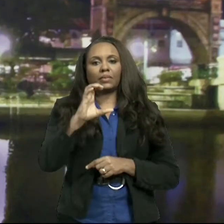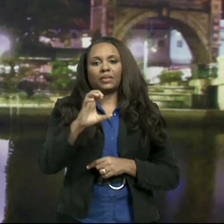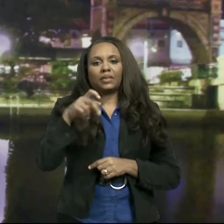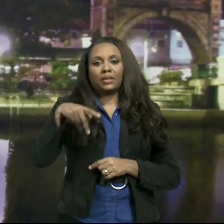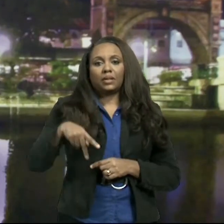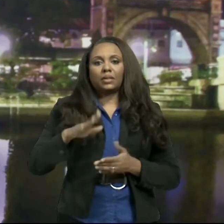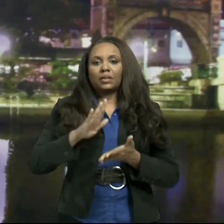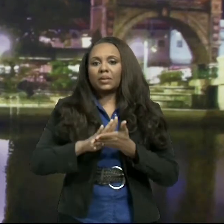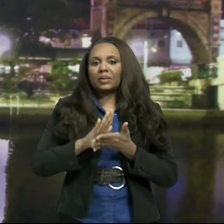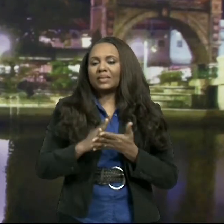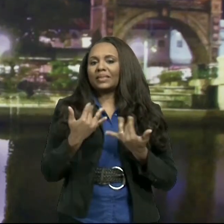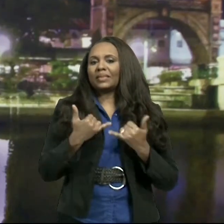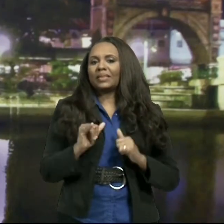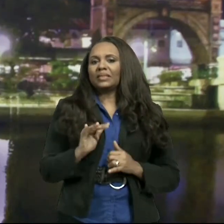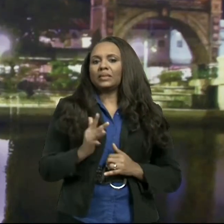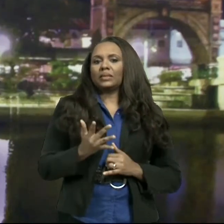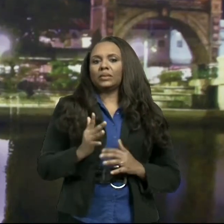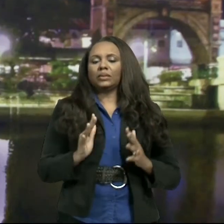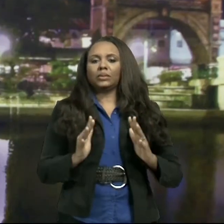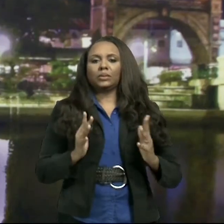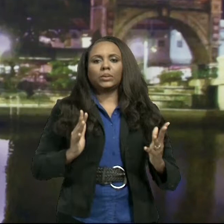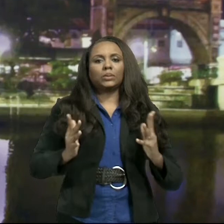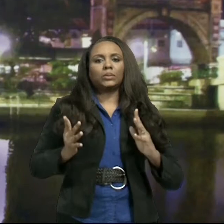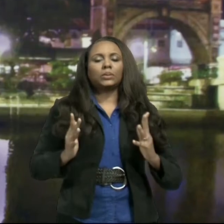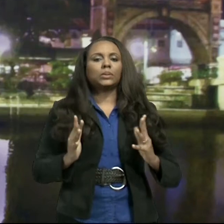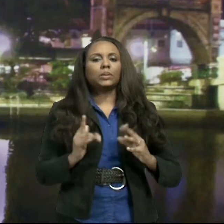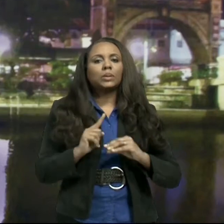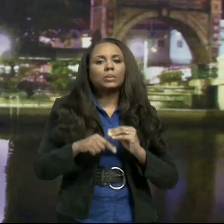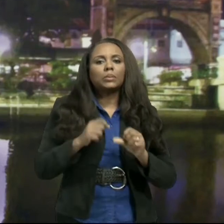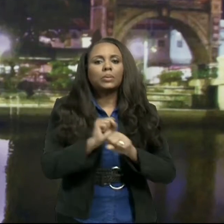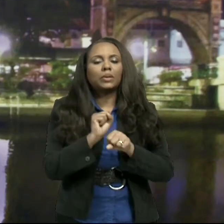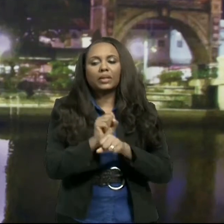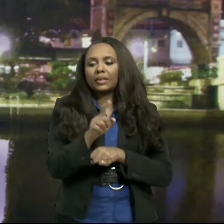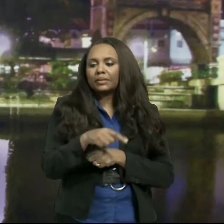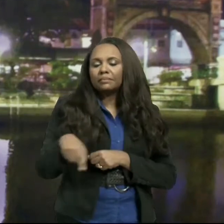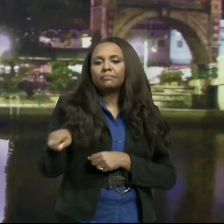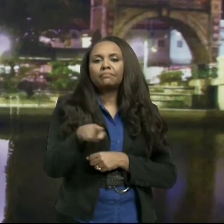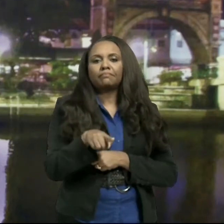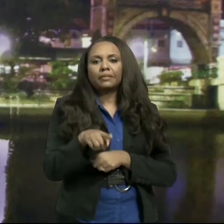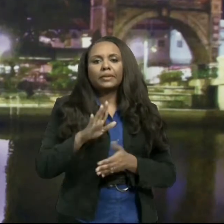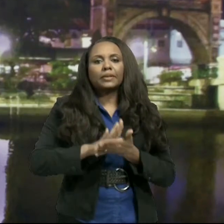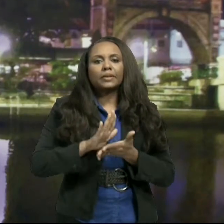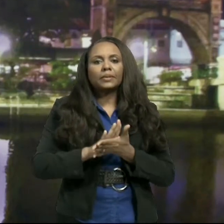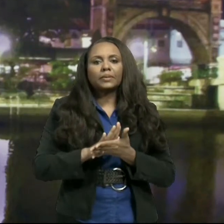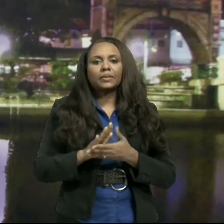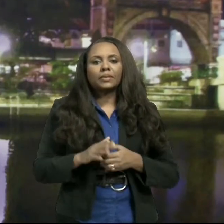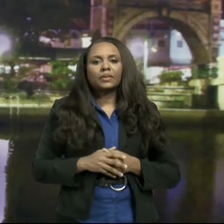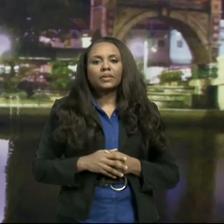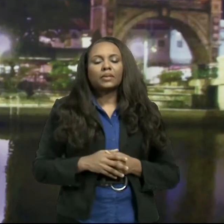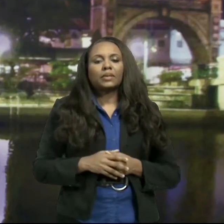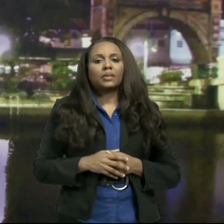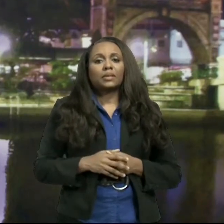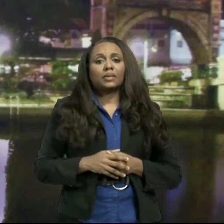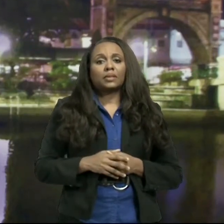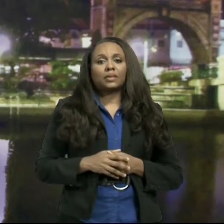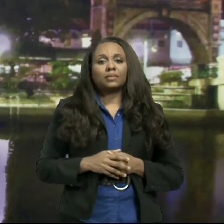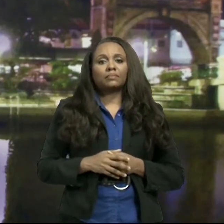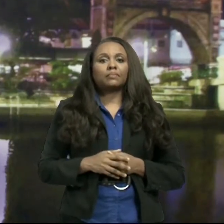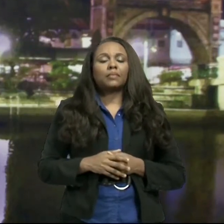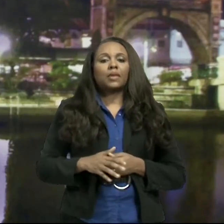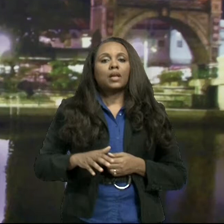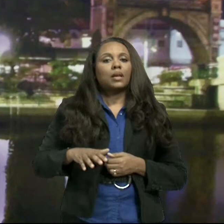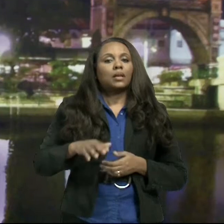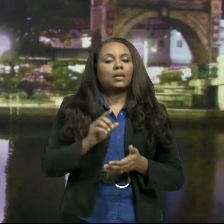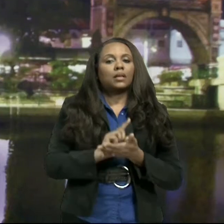appears some teachers at the Coleridge and Parry School are still uneasy with the conditions on that compound. The institution was reopened